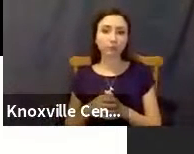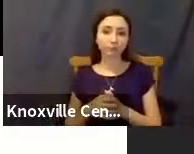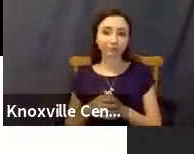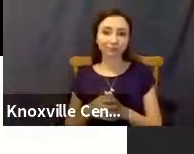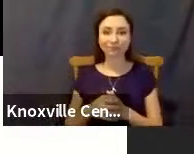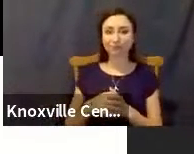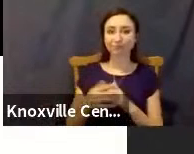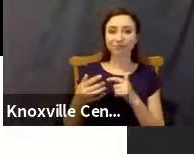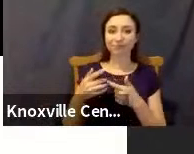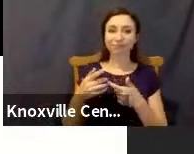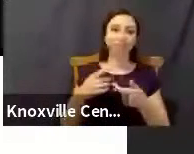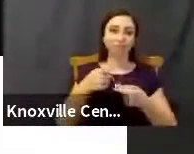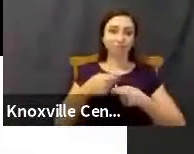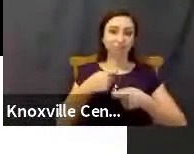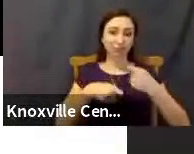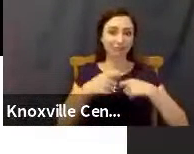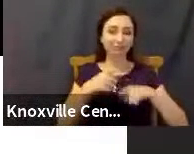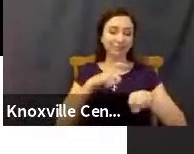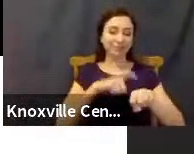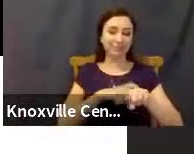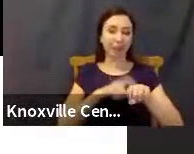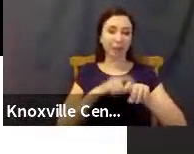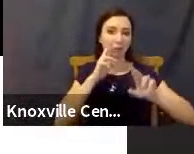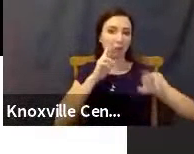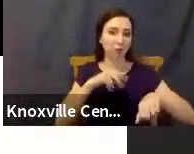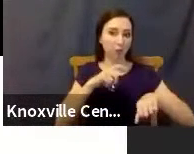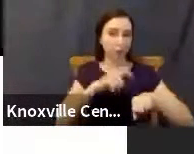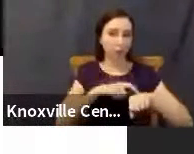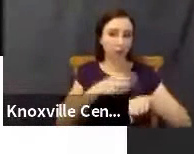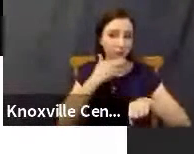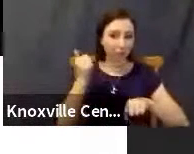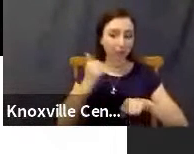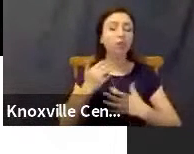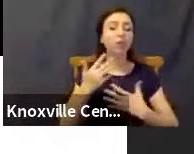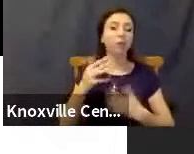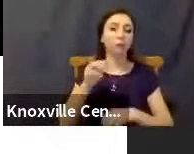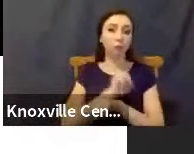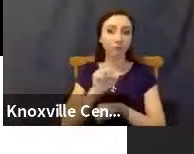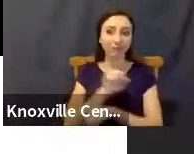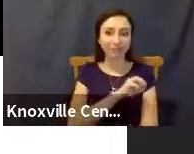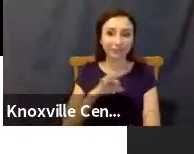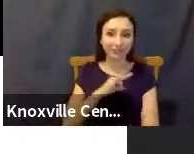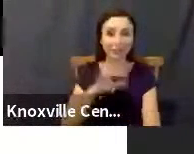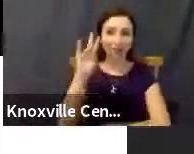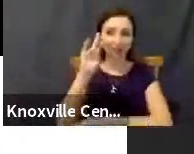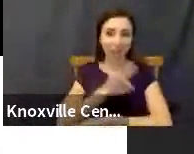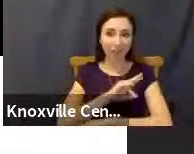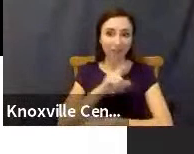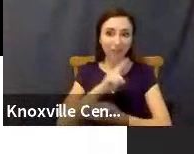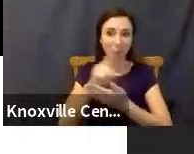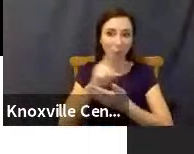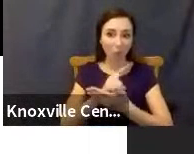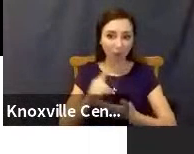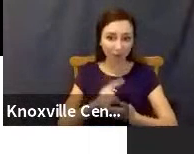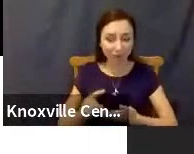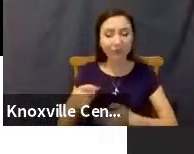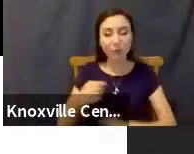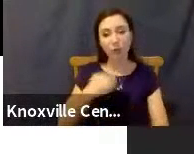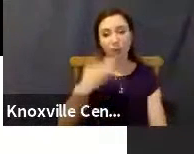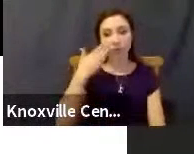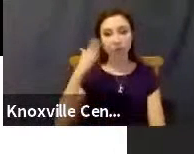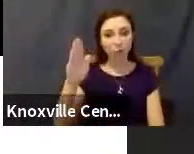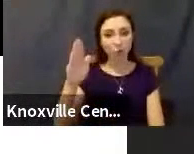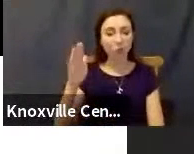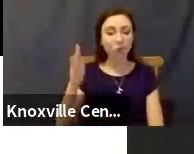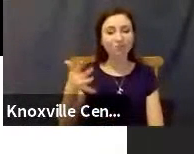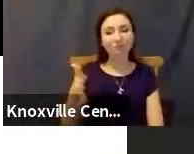turnaround time is better. We are working our staff 7 days a week. And so I'm not sure, kind of